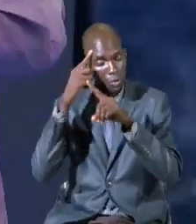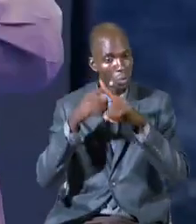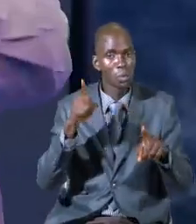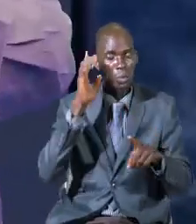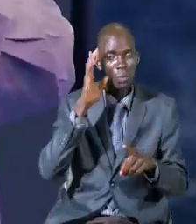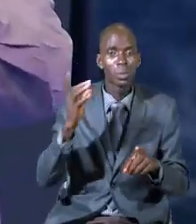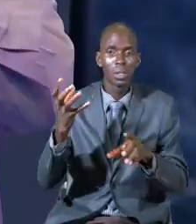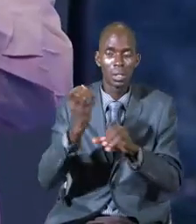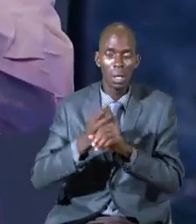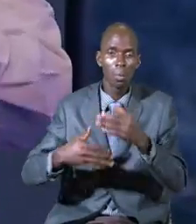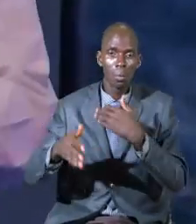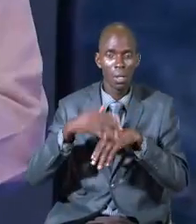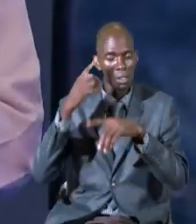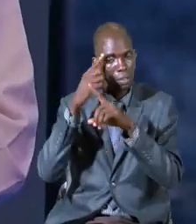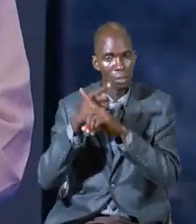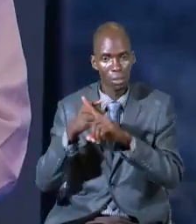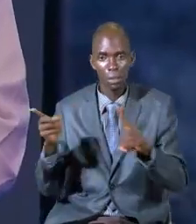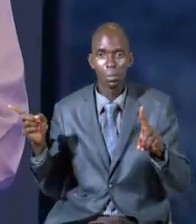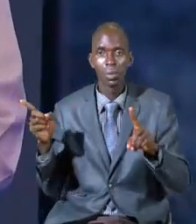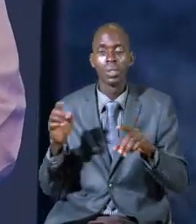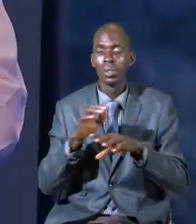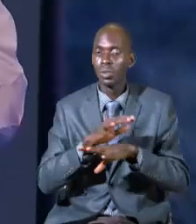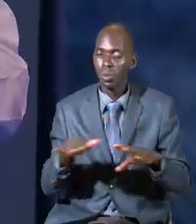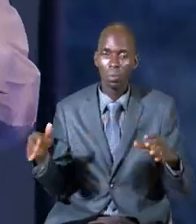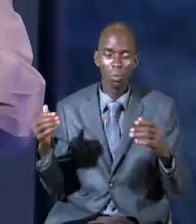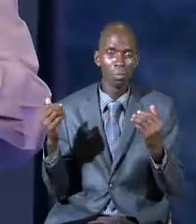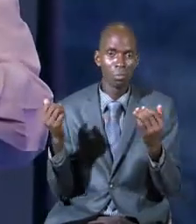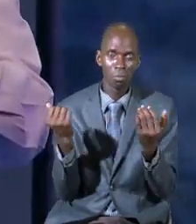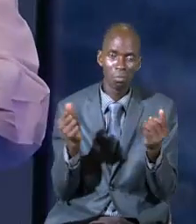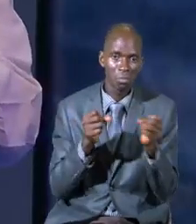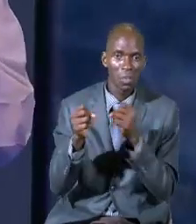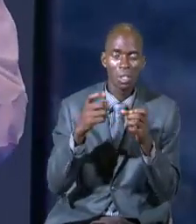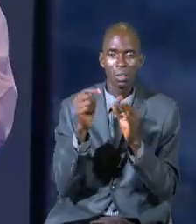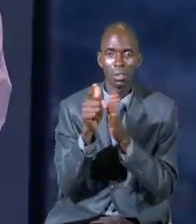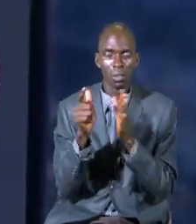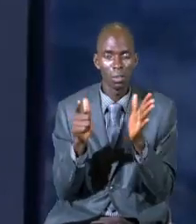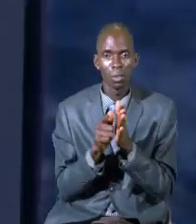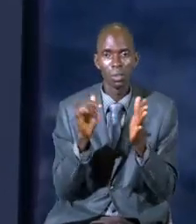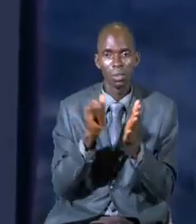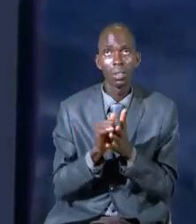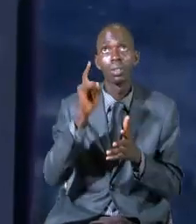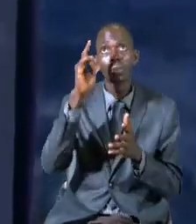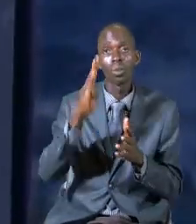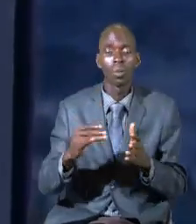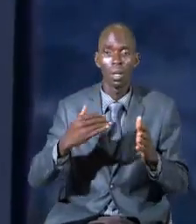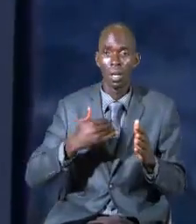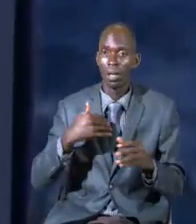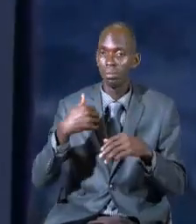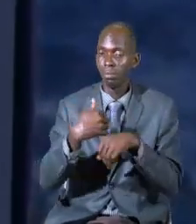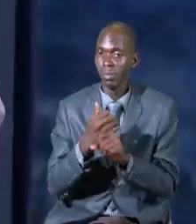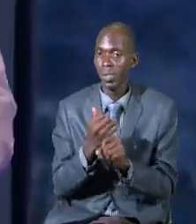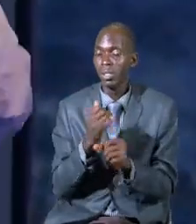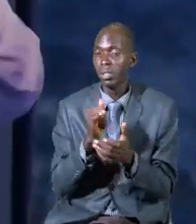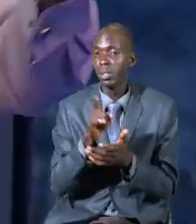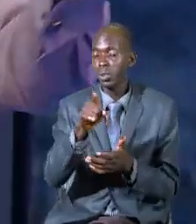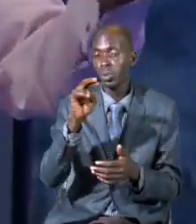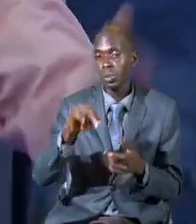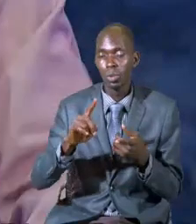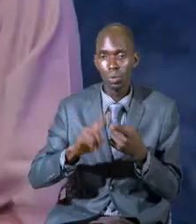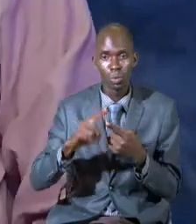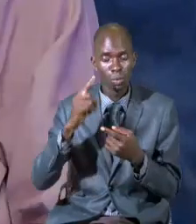Don't fight the law that God has said that you may observe to do according to all the law